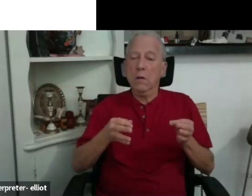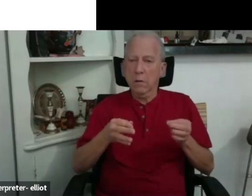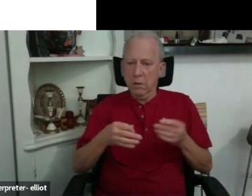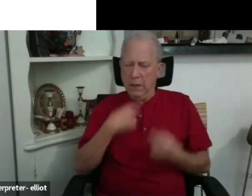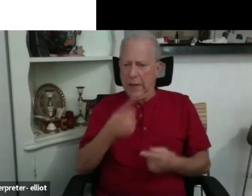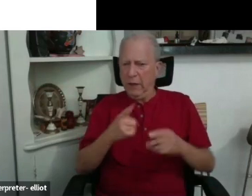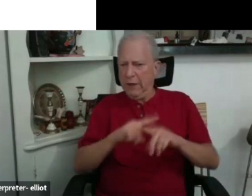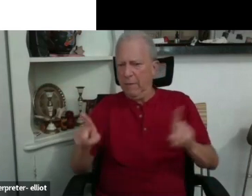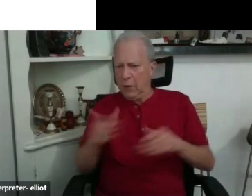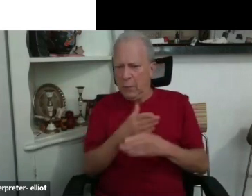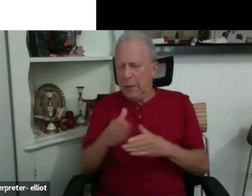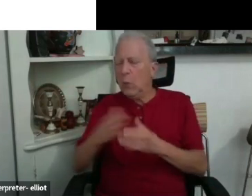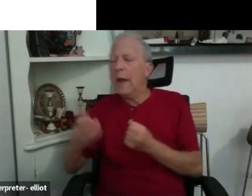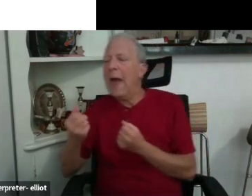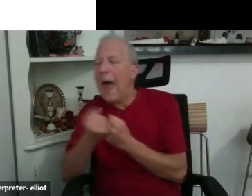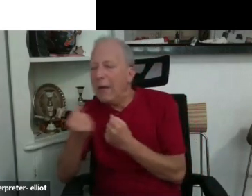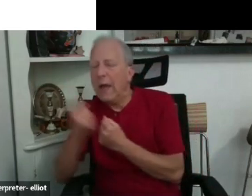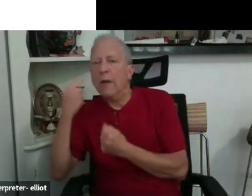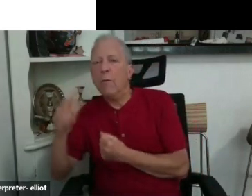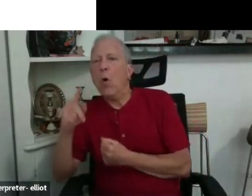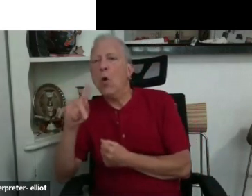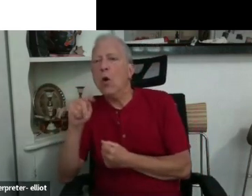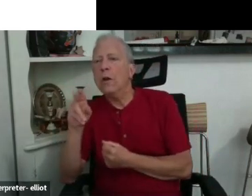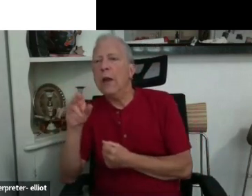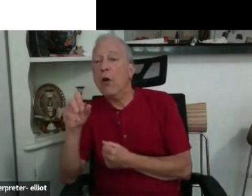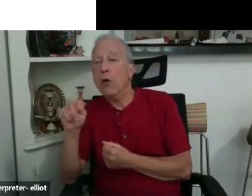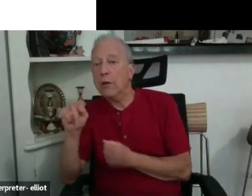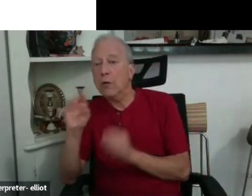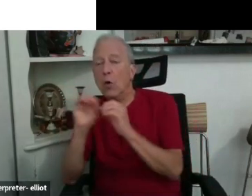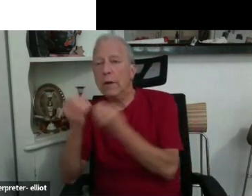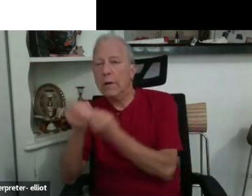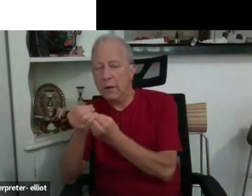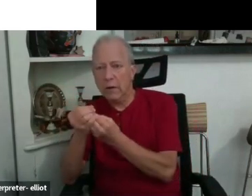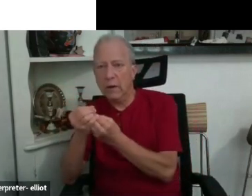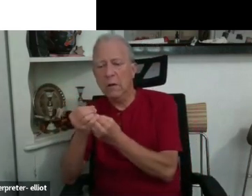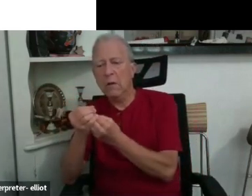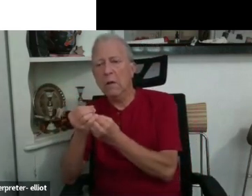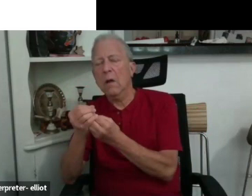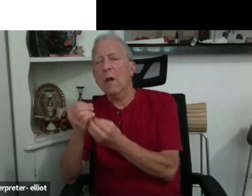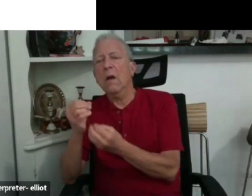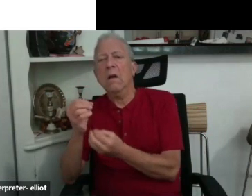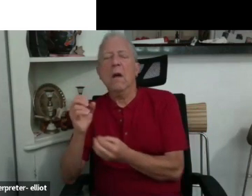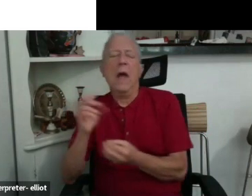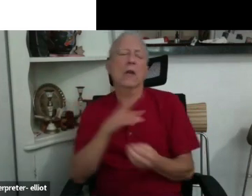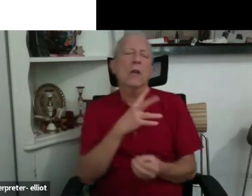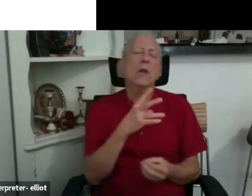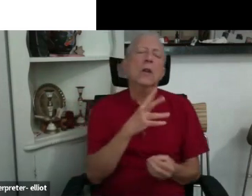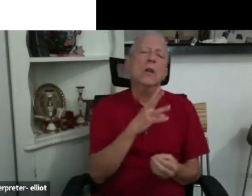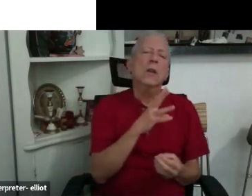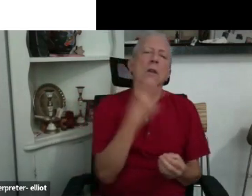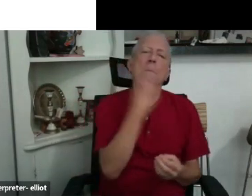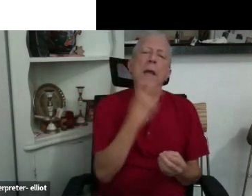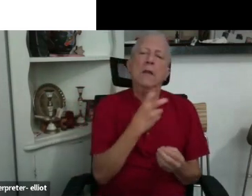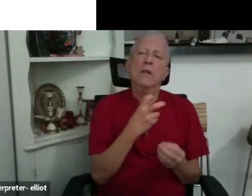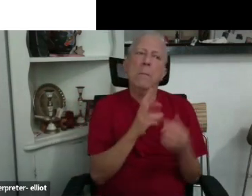for a terrorist organization or for the viewpoint of a terrorist organization, which is okay, and speech that's made in coordination with